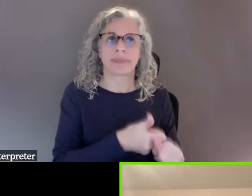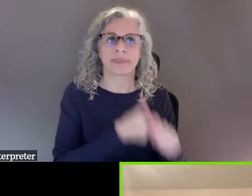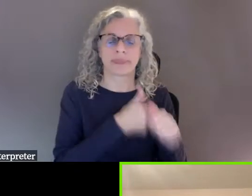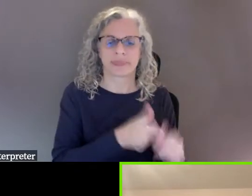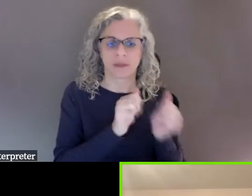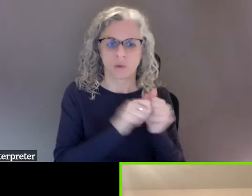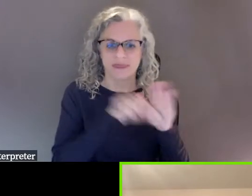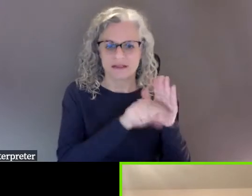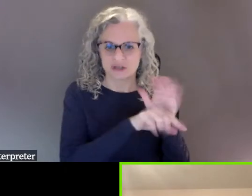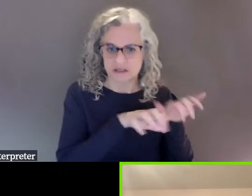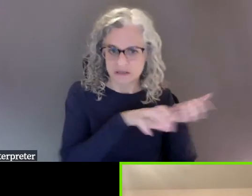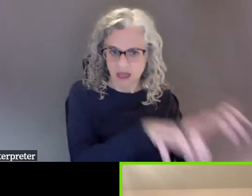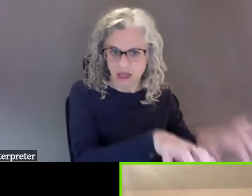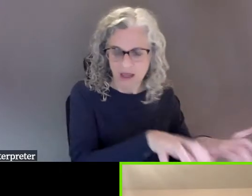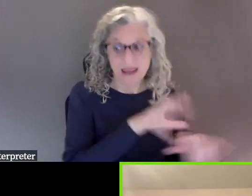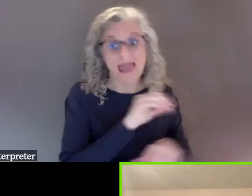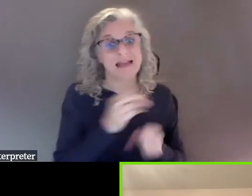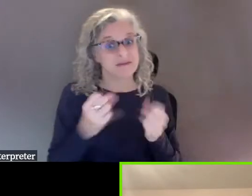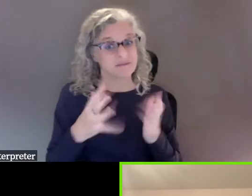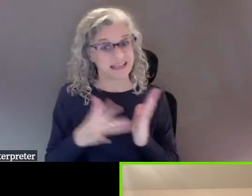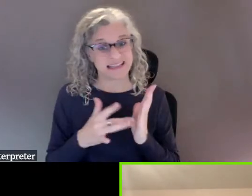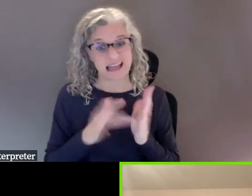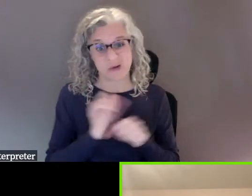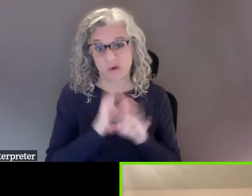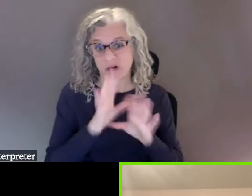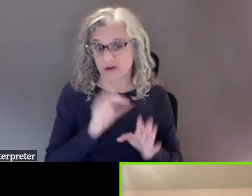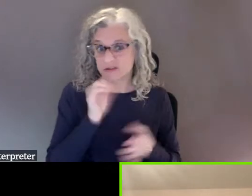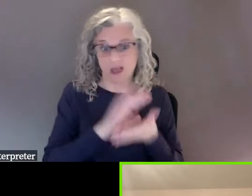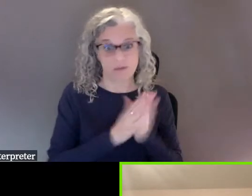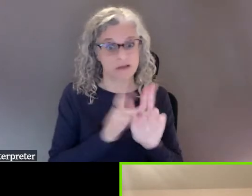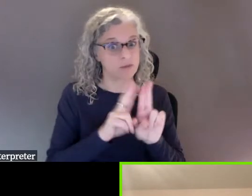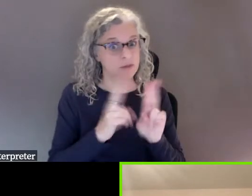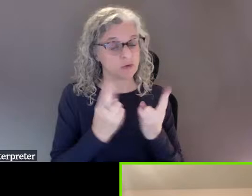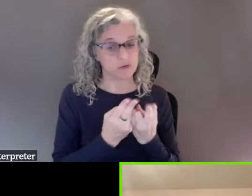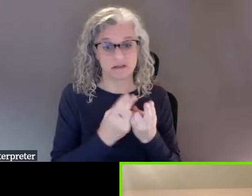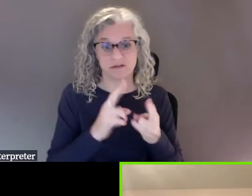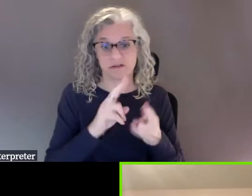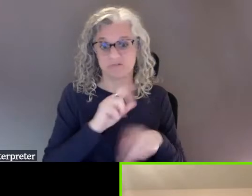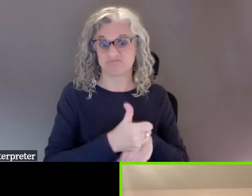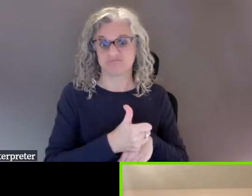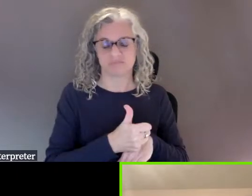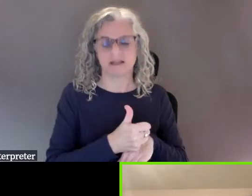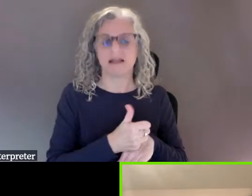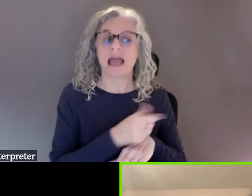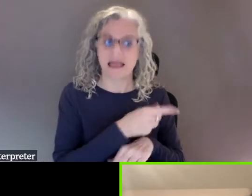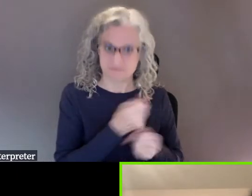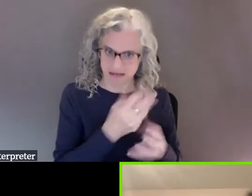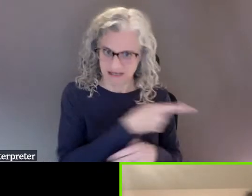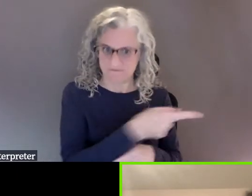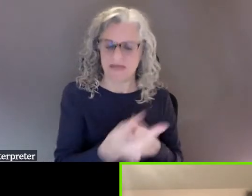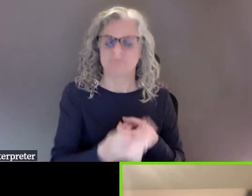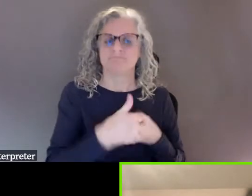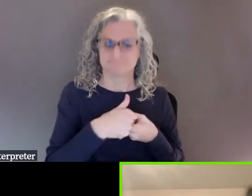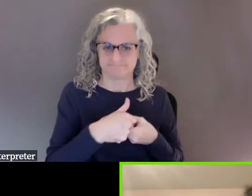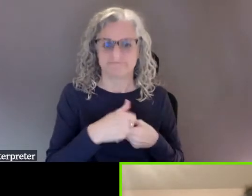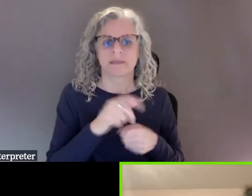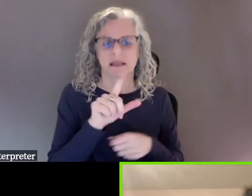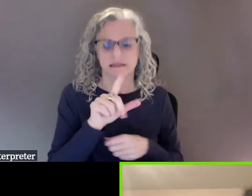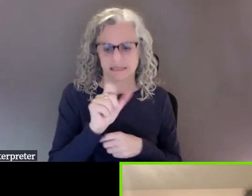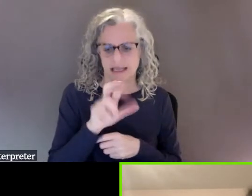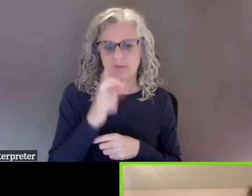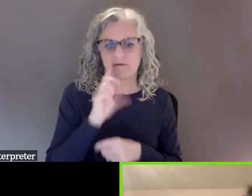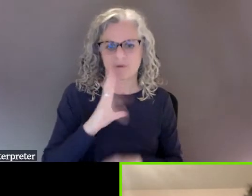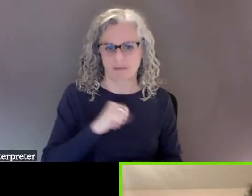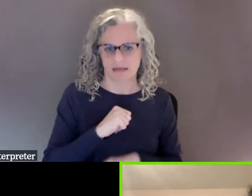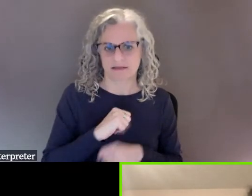genocide, and a lot of tech workers are not yet unionized. And we have a lot of those campaigns that are members of Labor for Palestine. So you can definitely look at